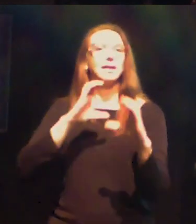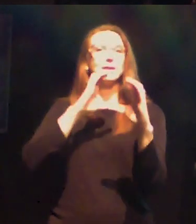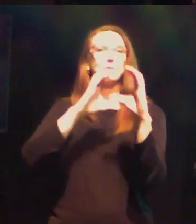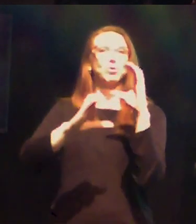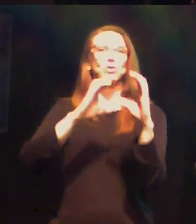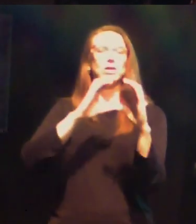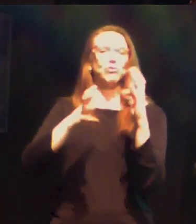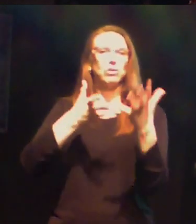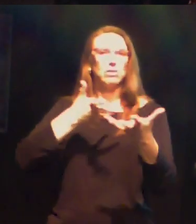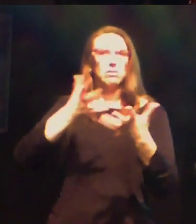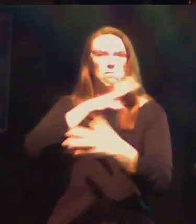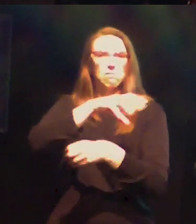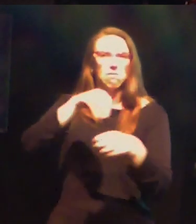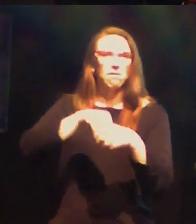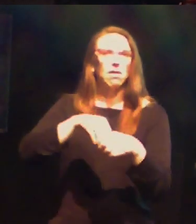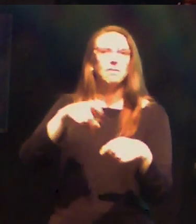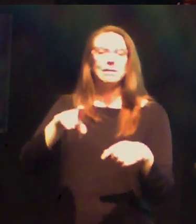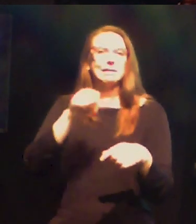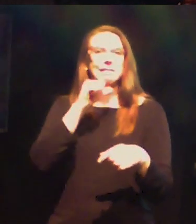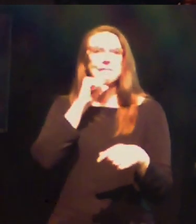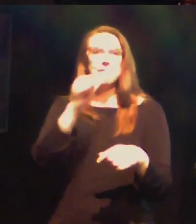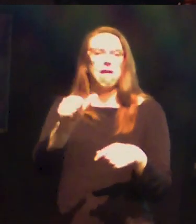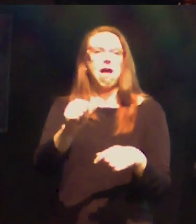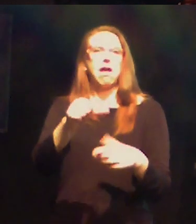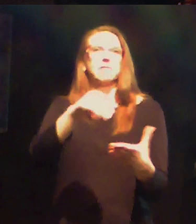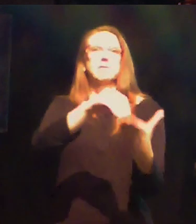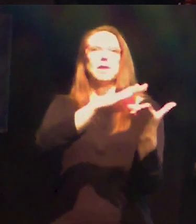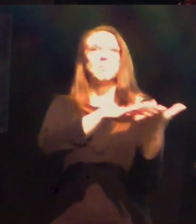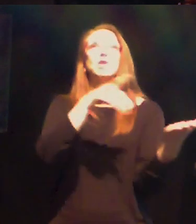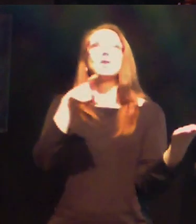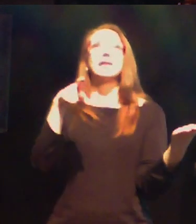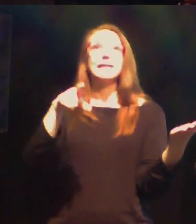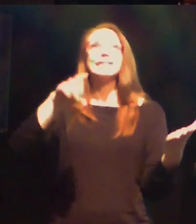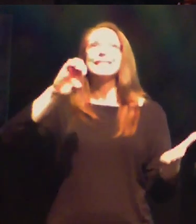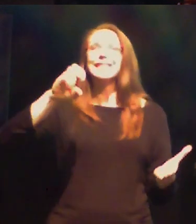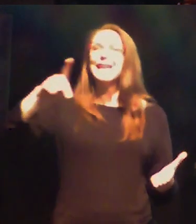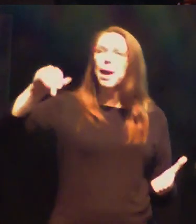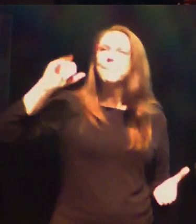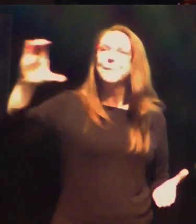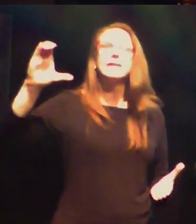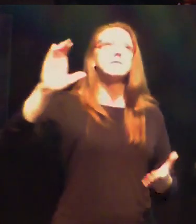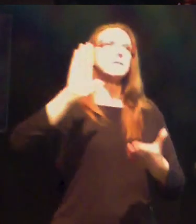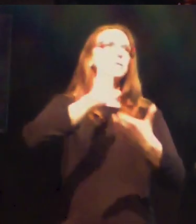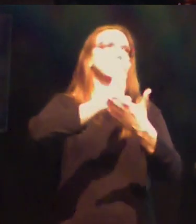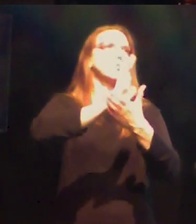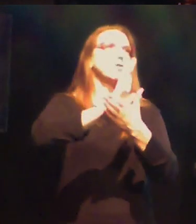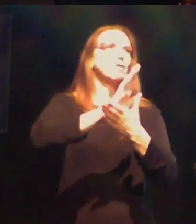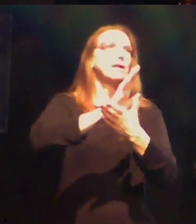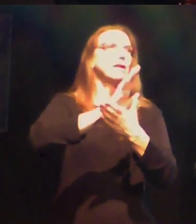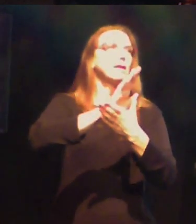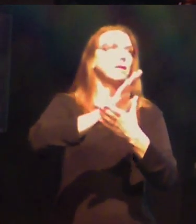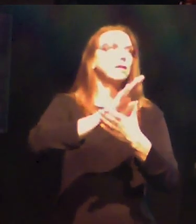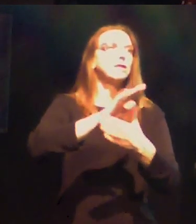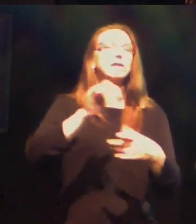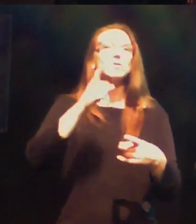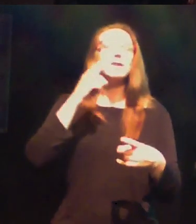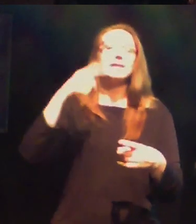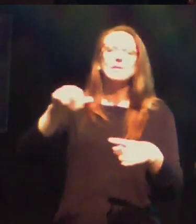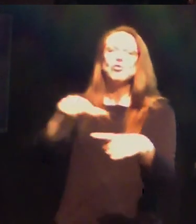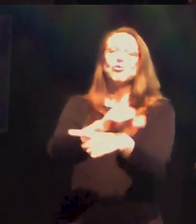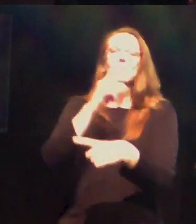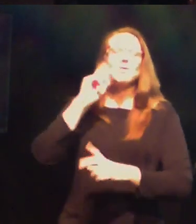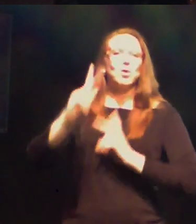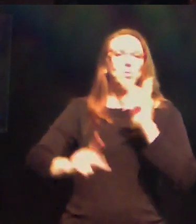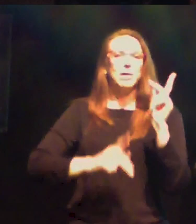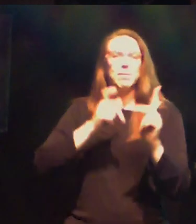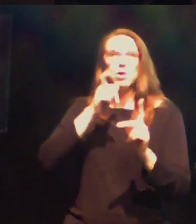that's involved. This is not a documentary. This is an epic movie that, as you said in the training, for folks who are